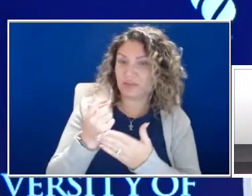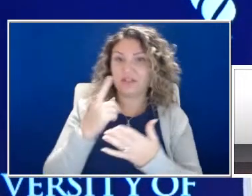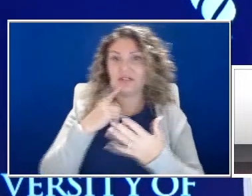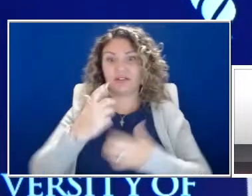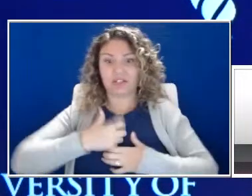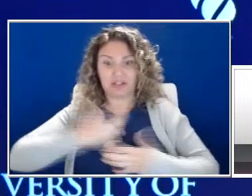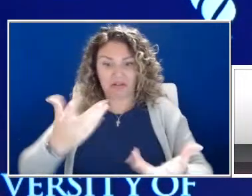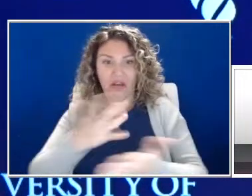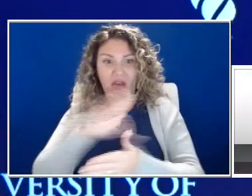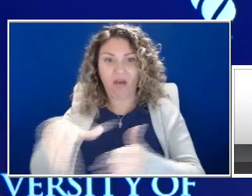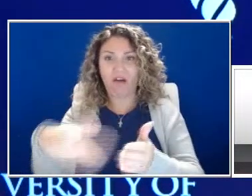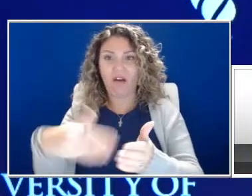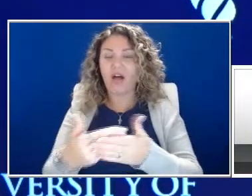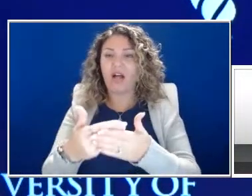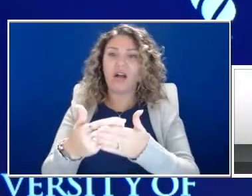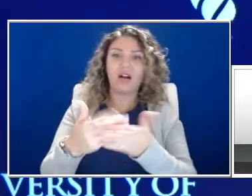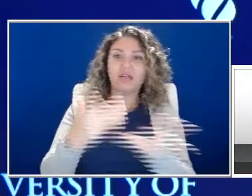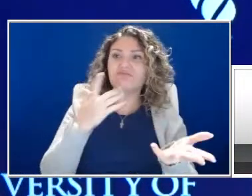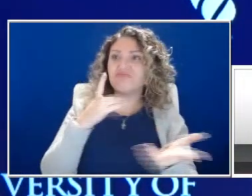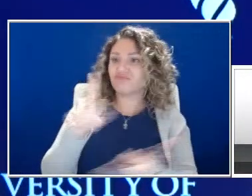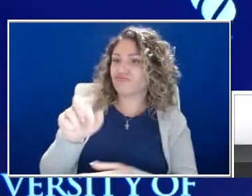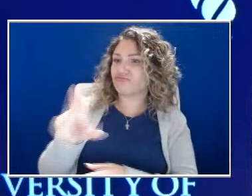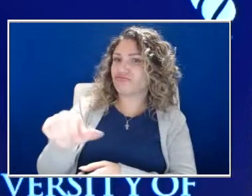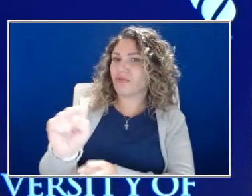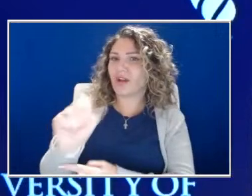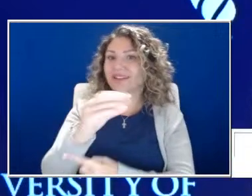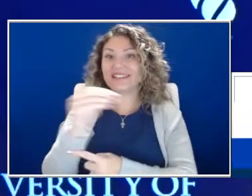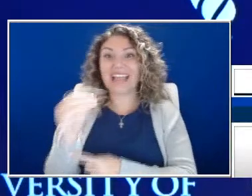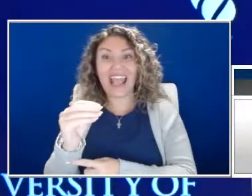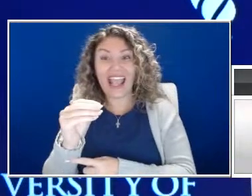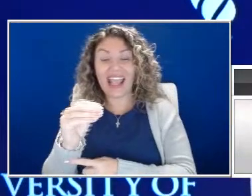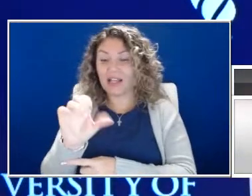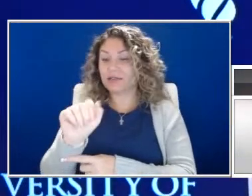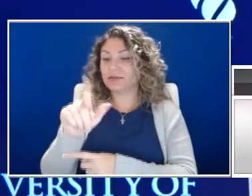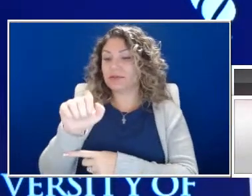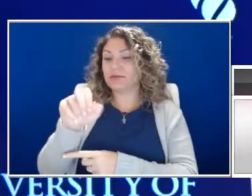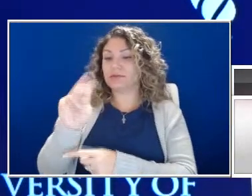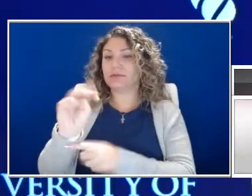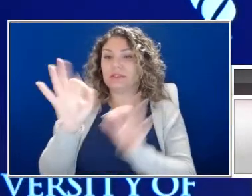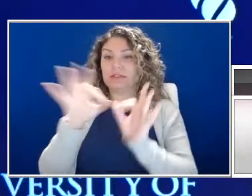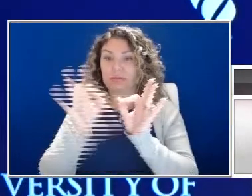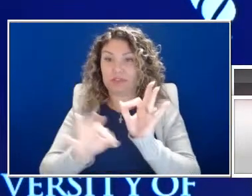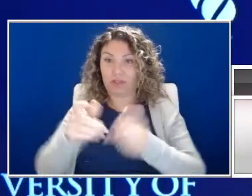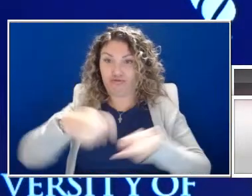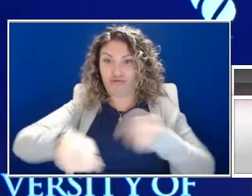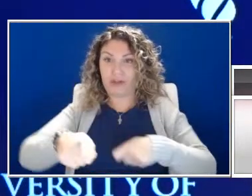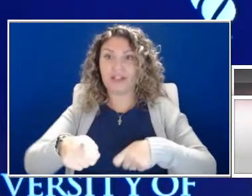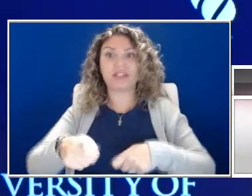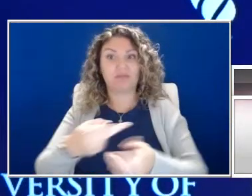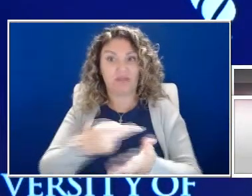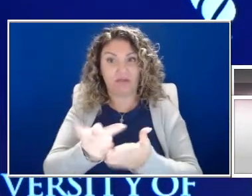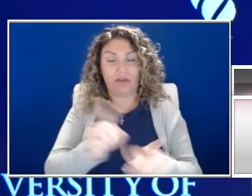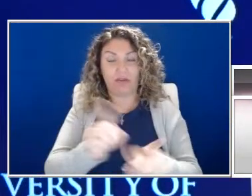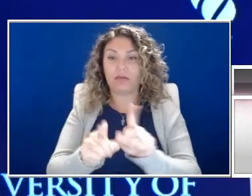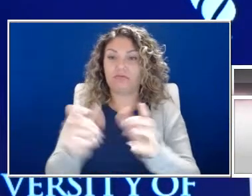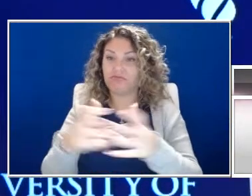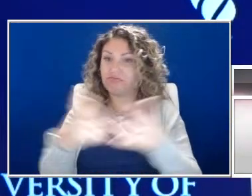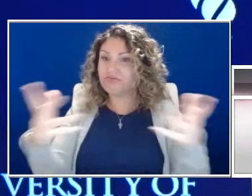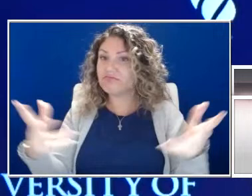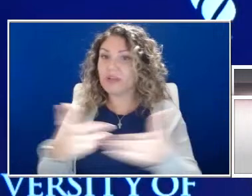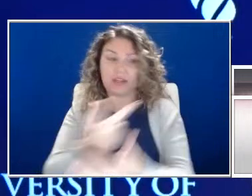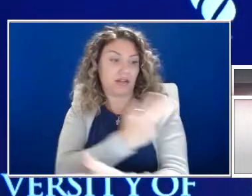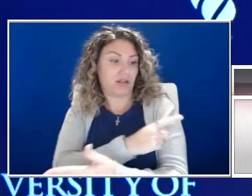that are used for this, including stem cell transplantation. So for many patients, this is at the end of the line of therapies